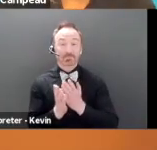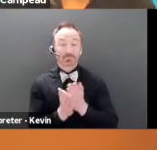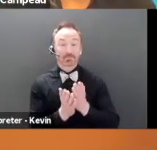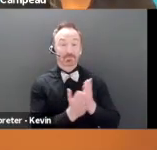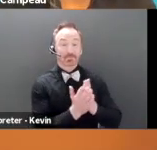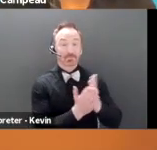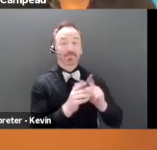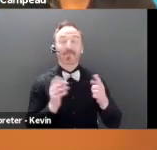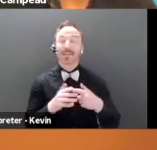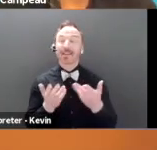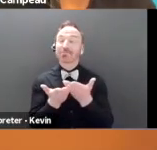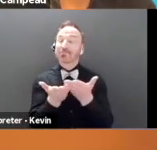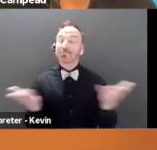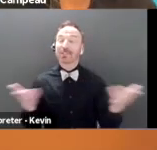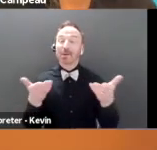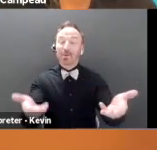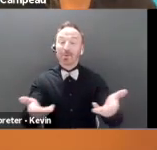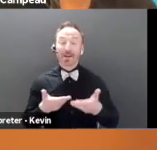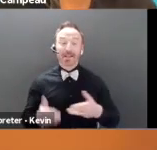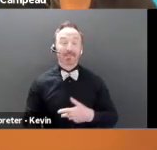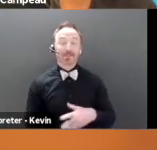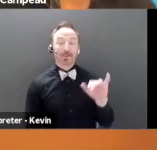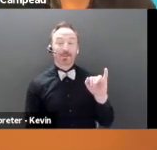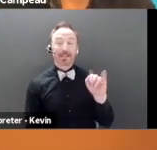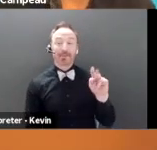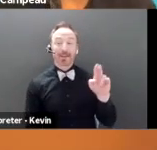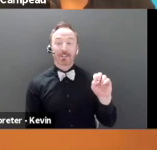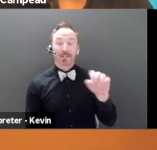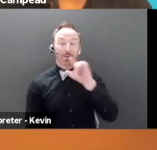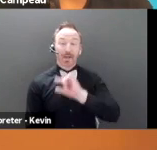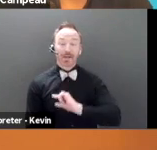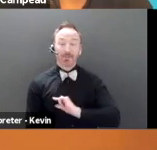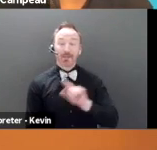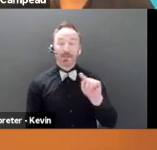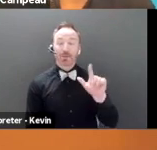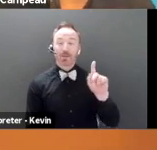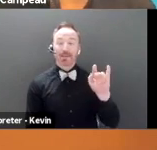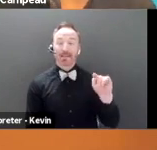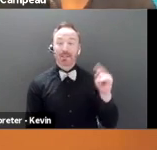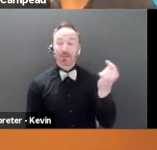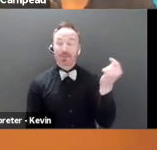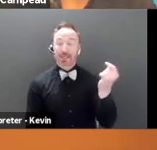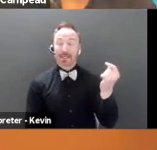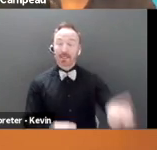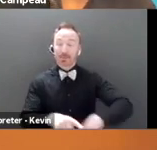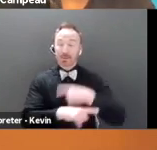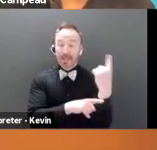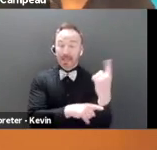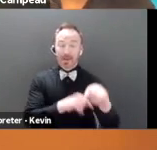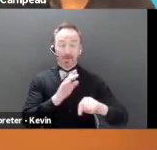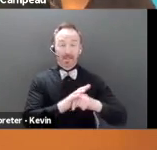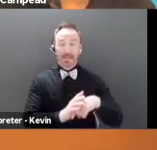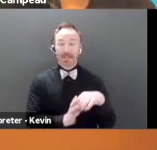So, welcome to Innovation Guelph Presents Toolkit Tuesday. Today's session is called Startup Founders, the Road to Getting